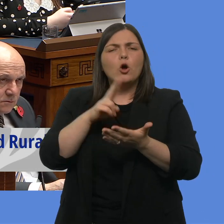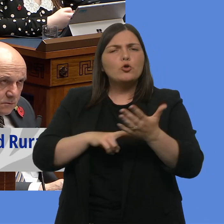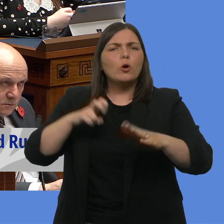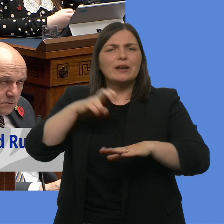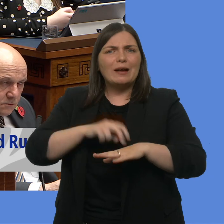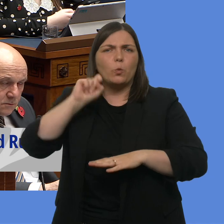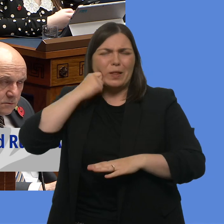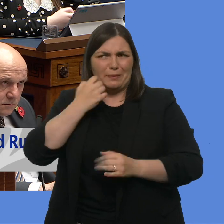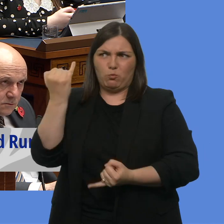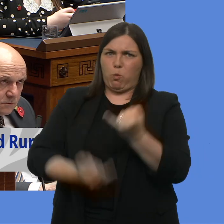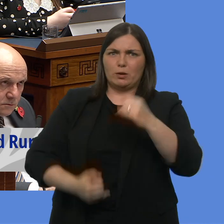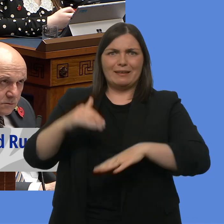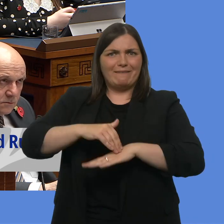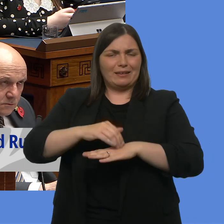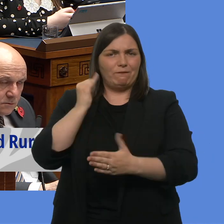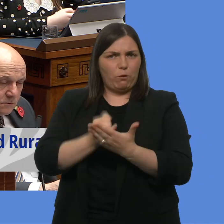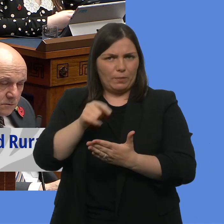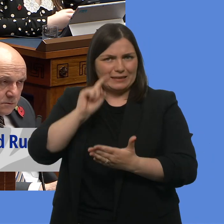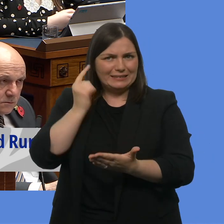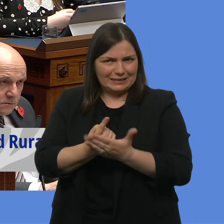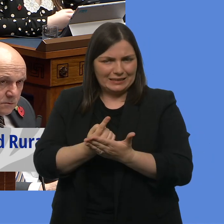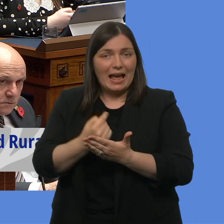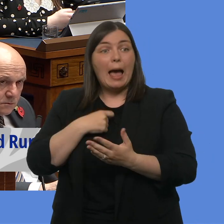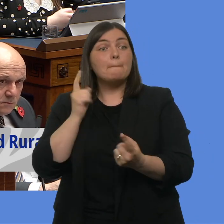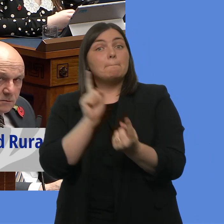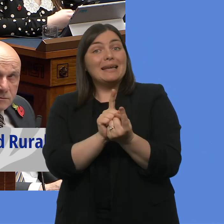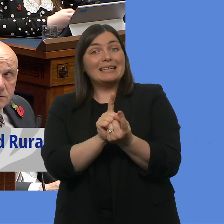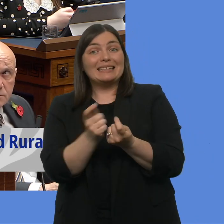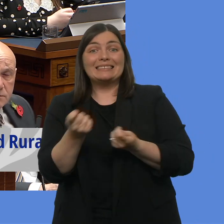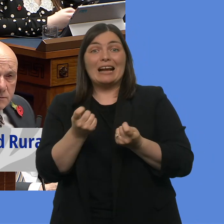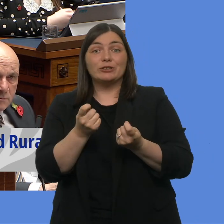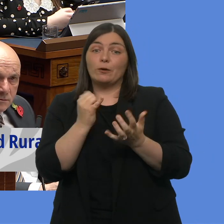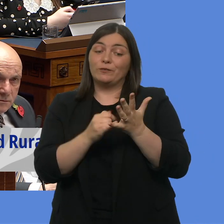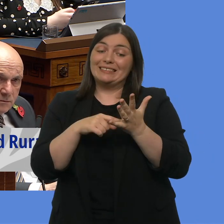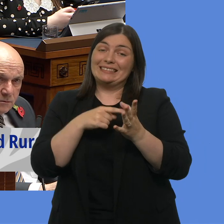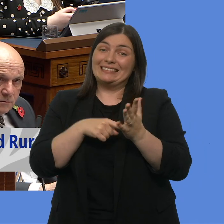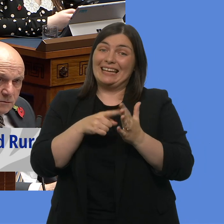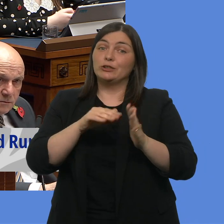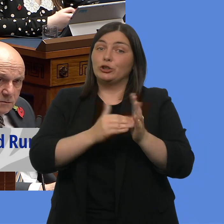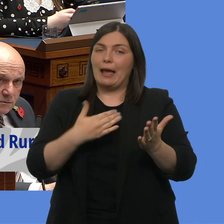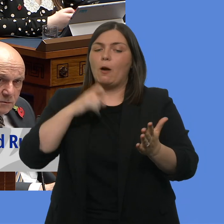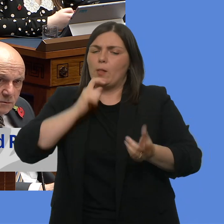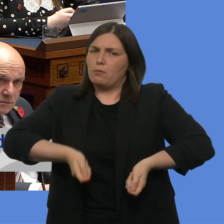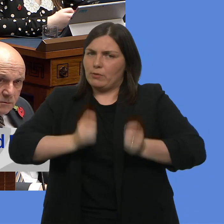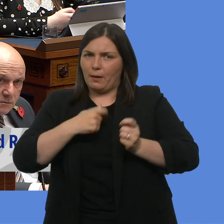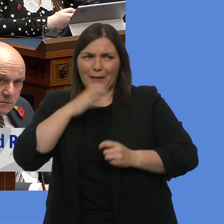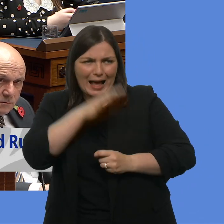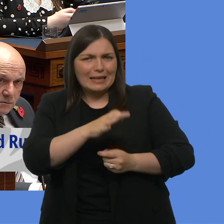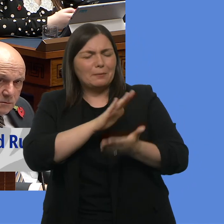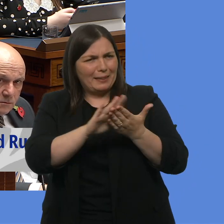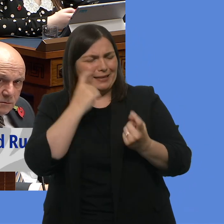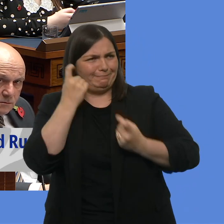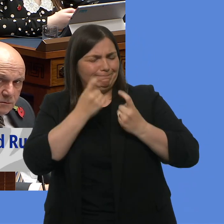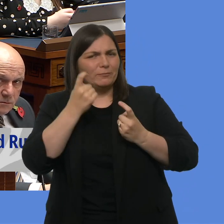as a result of that, and I'm meeting the Secretary of State today and will be raising the issue with him and asking for a rethink in relation to this. We need to provide succession